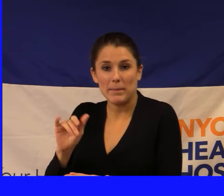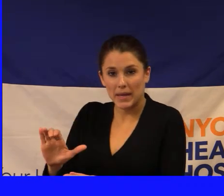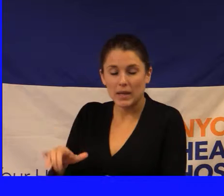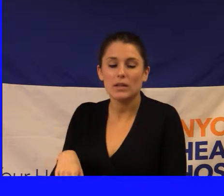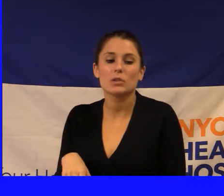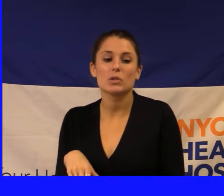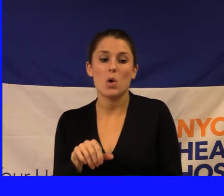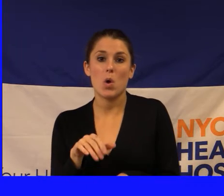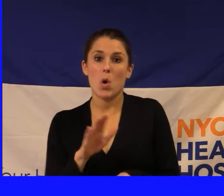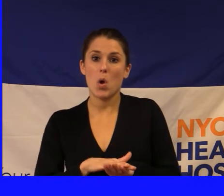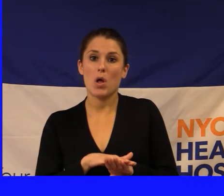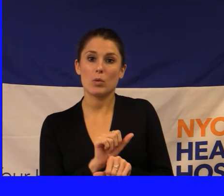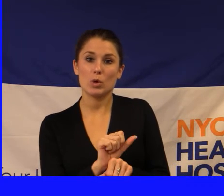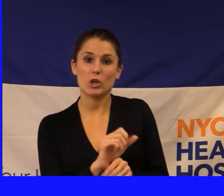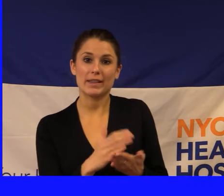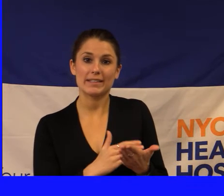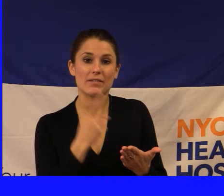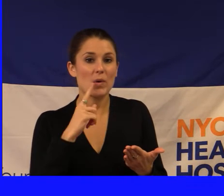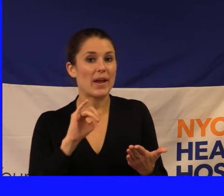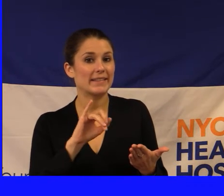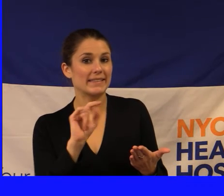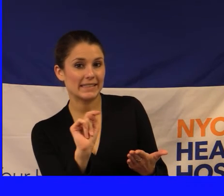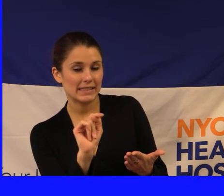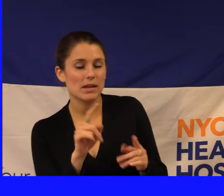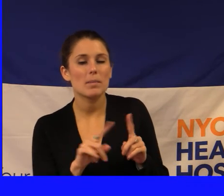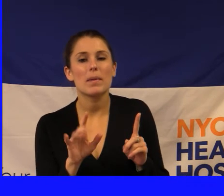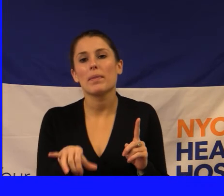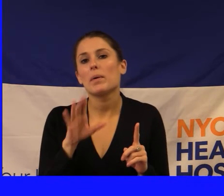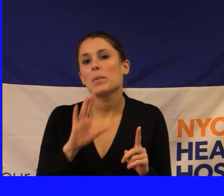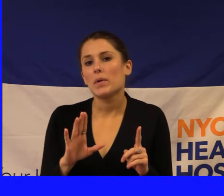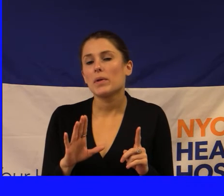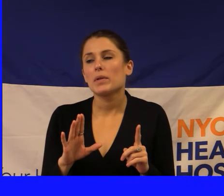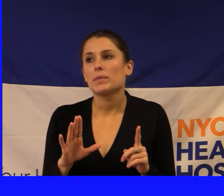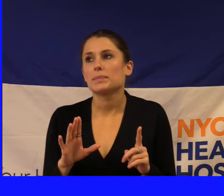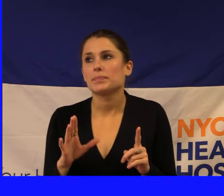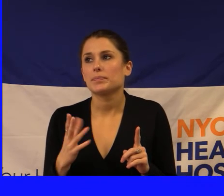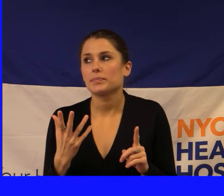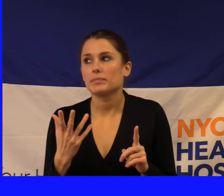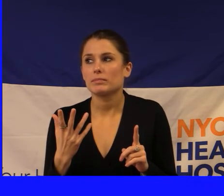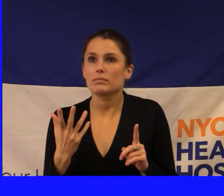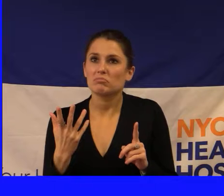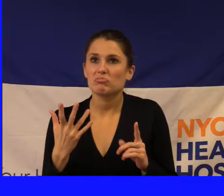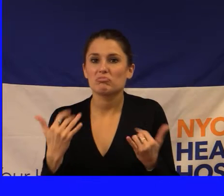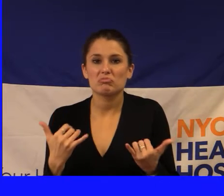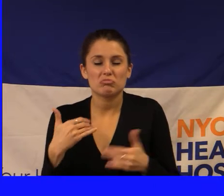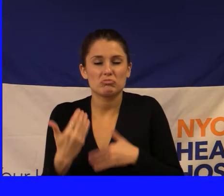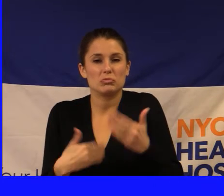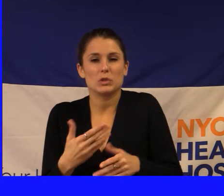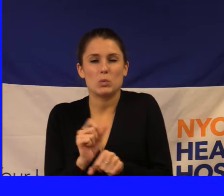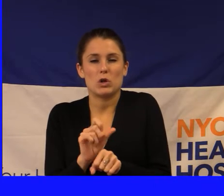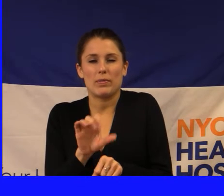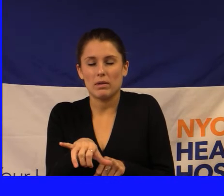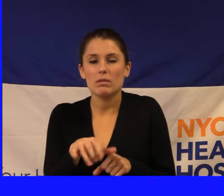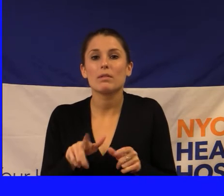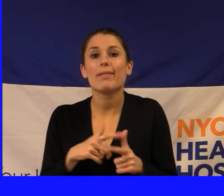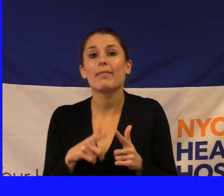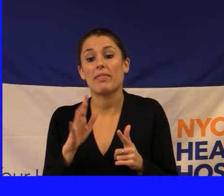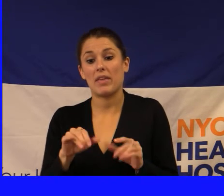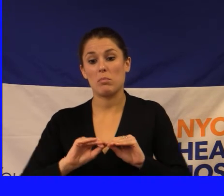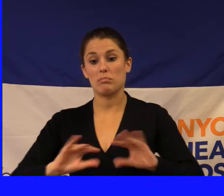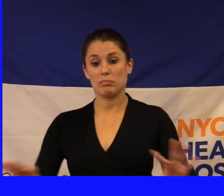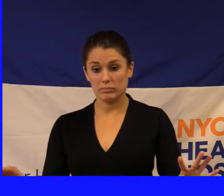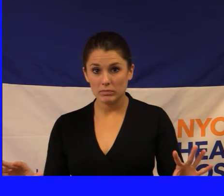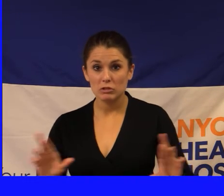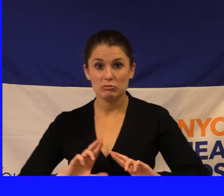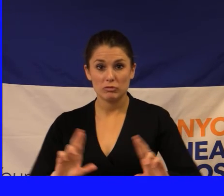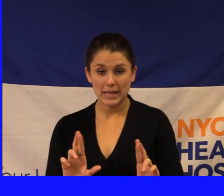work list for IT. So that's definitely in the works. And once that's out there, we have to support our facilities